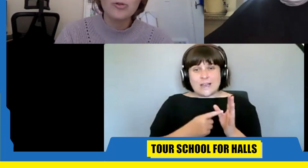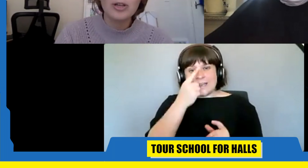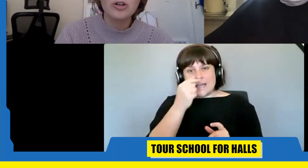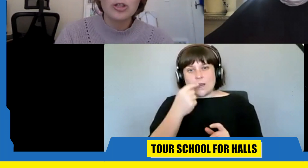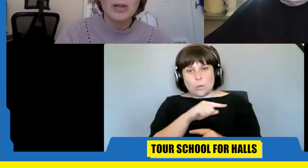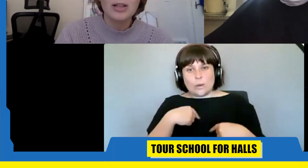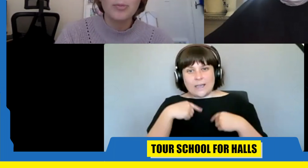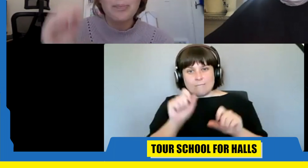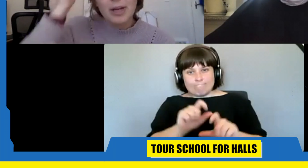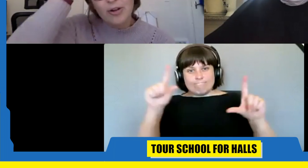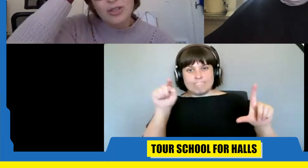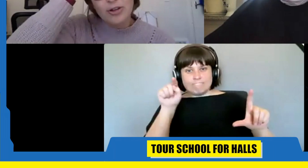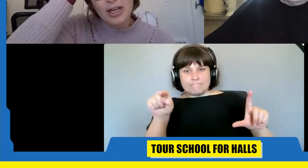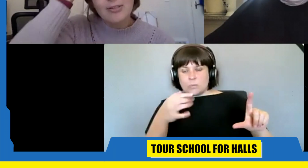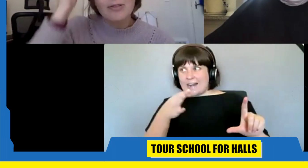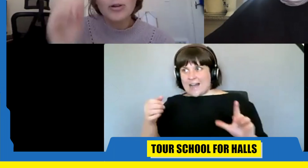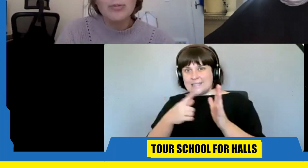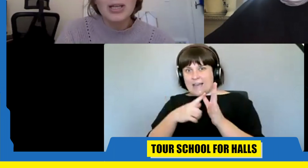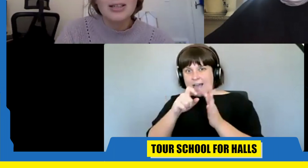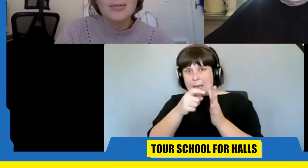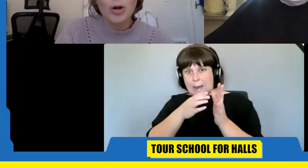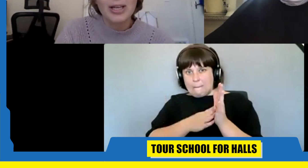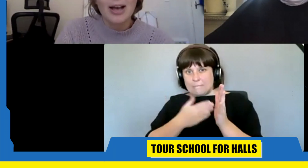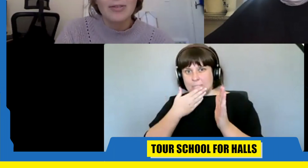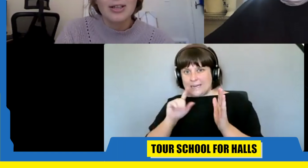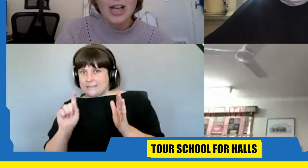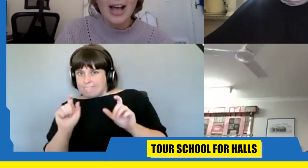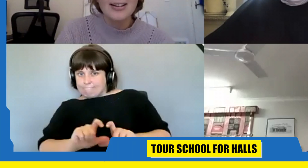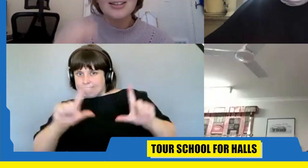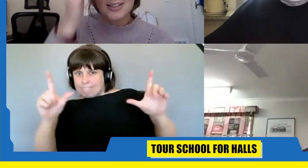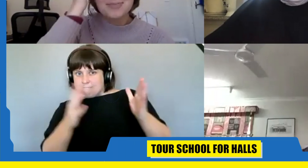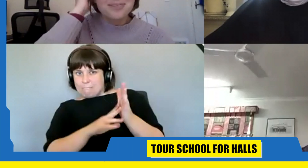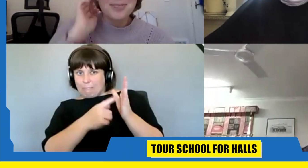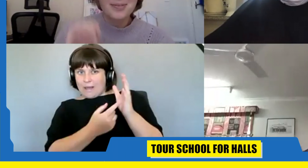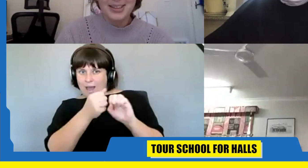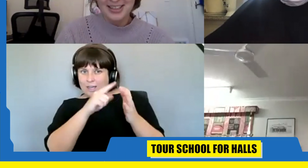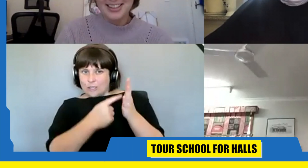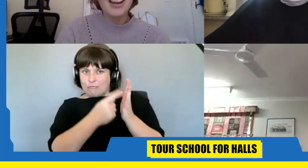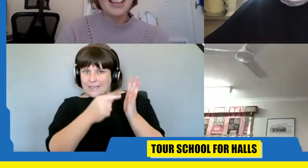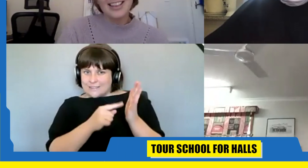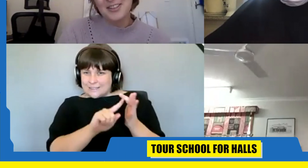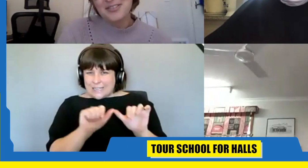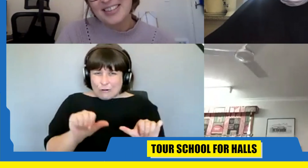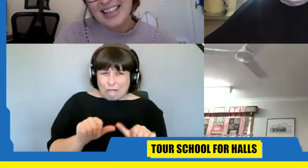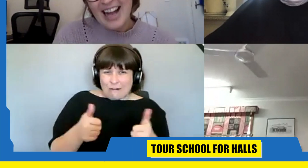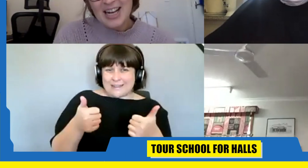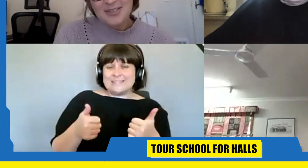means your video will just be a little bit bigger on the screen for everyone? We can probably chat. That's fine. Yes. Great, thank